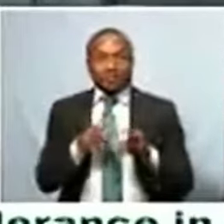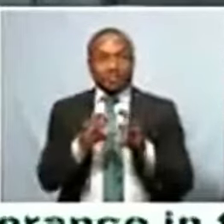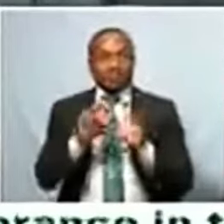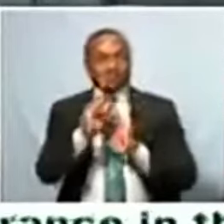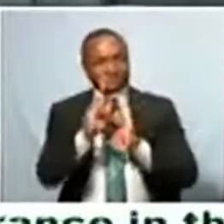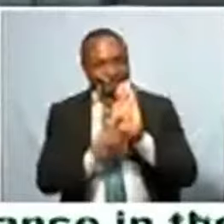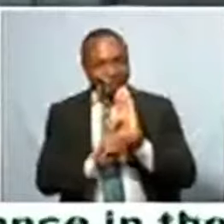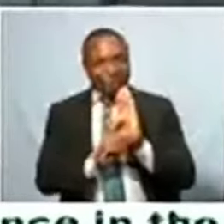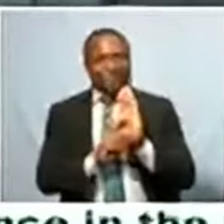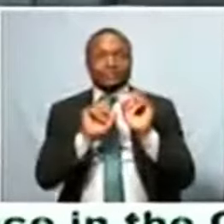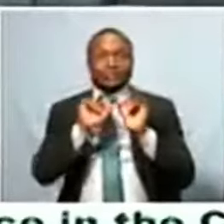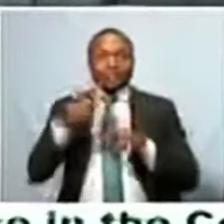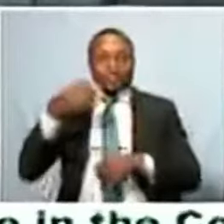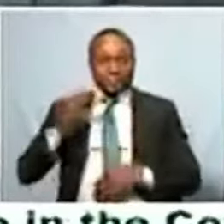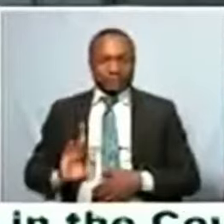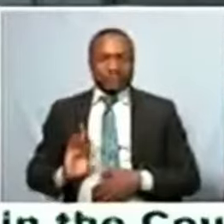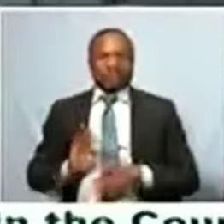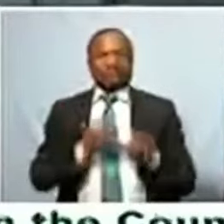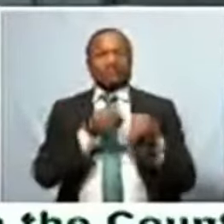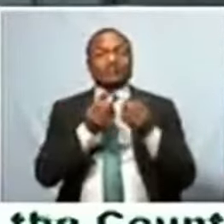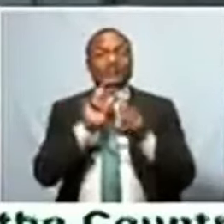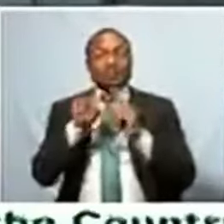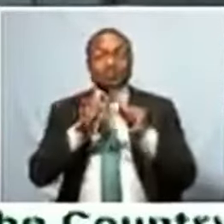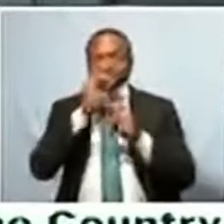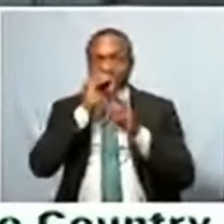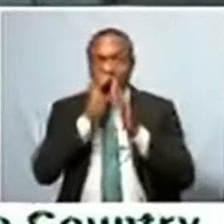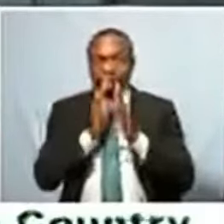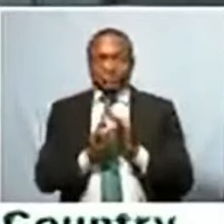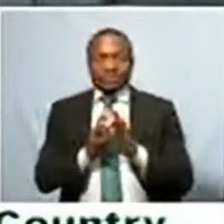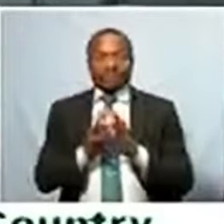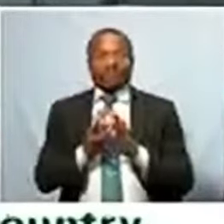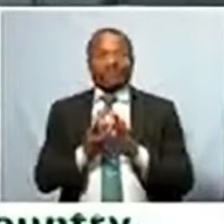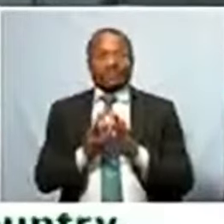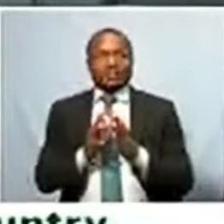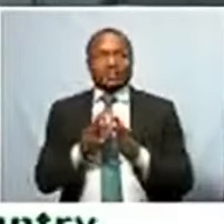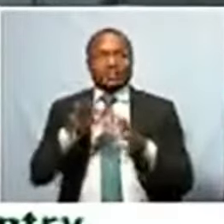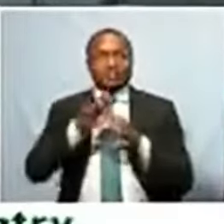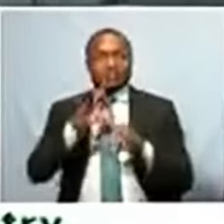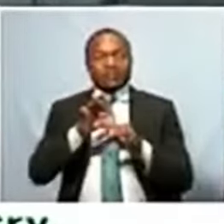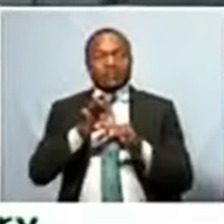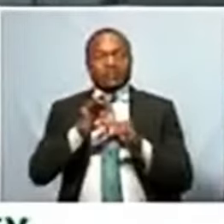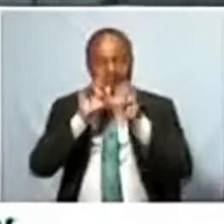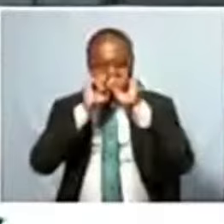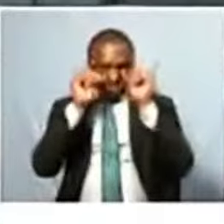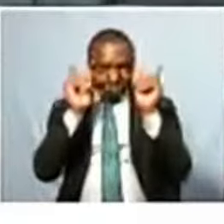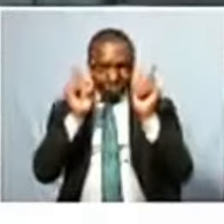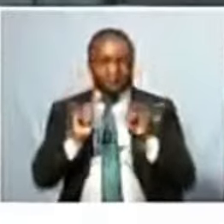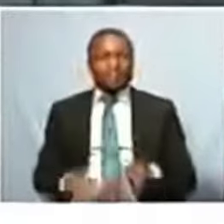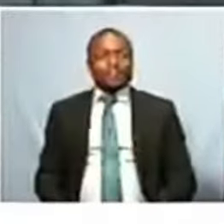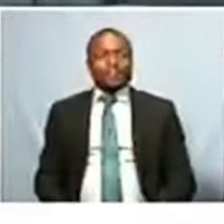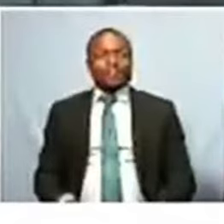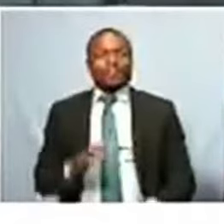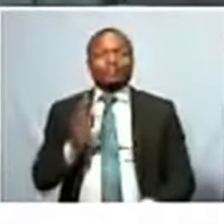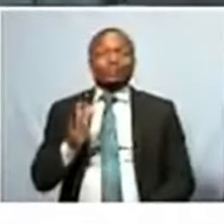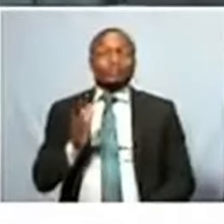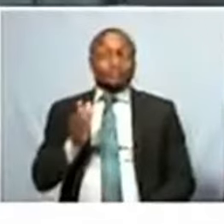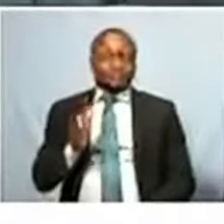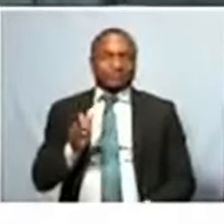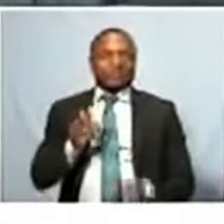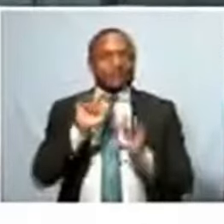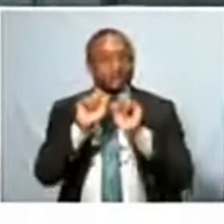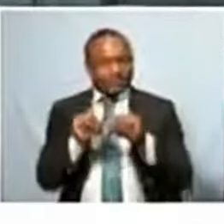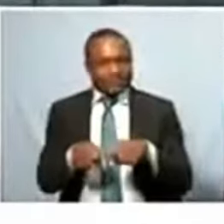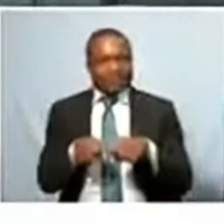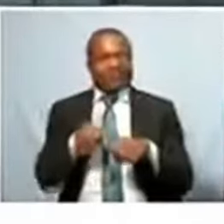policy so that it benefits the masses. Madam Speaker, I have found it very surprising that the UPND can